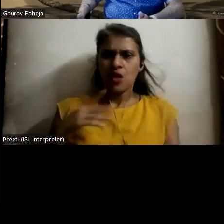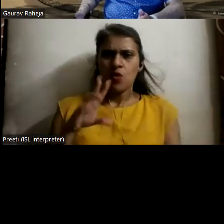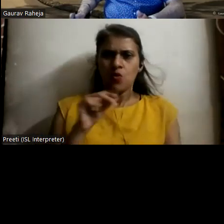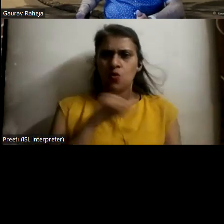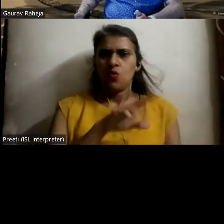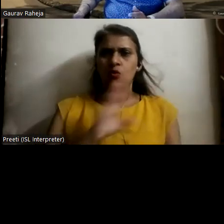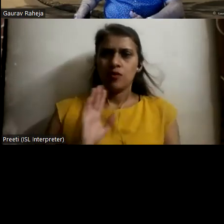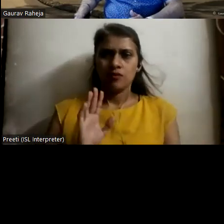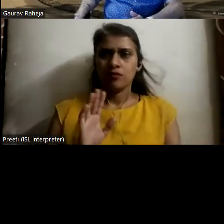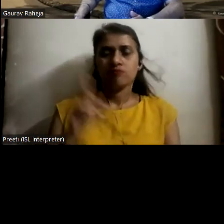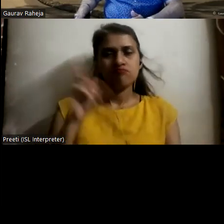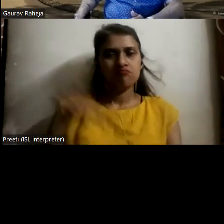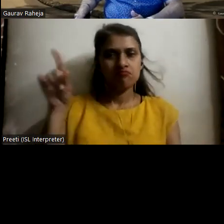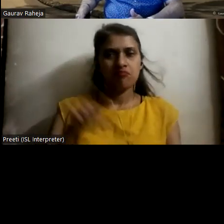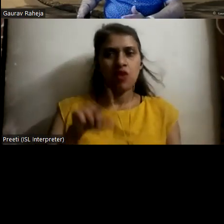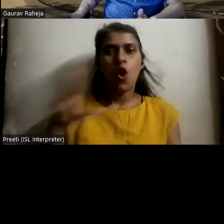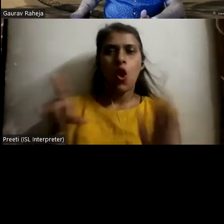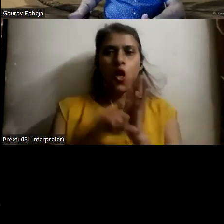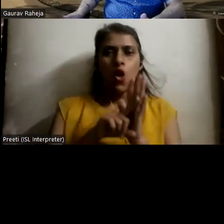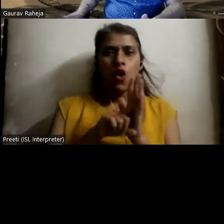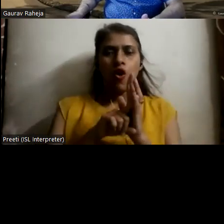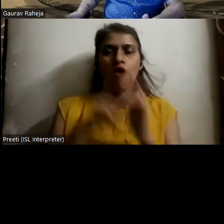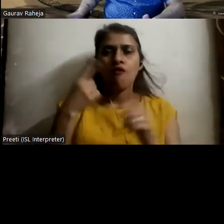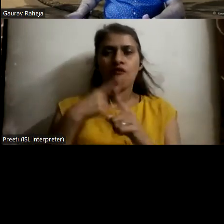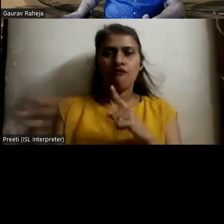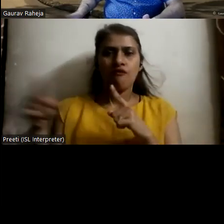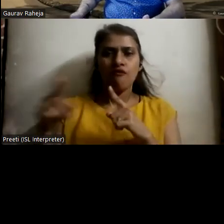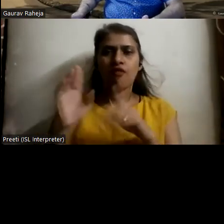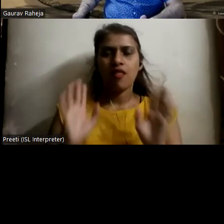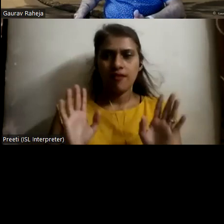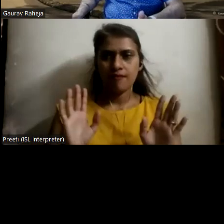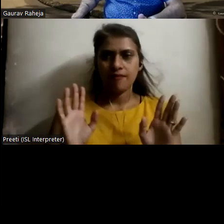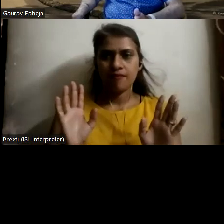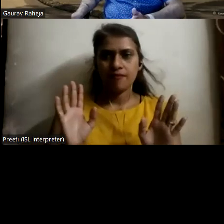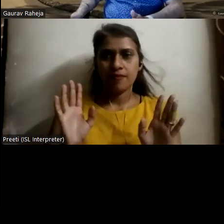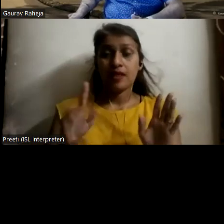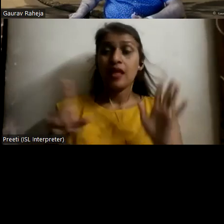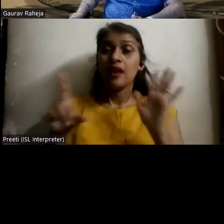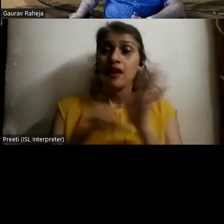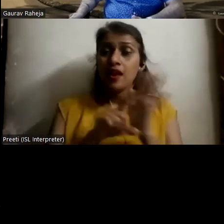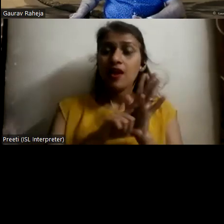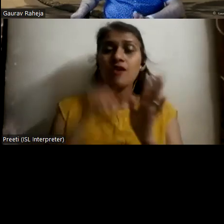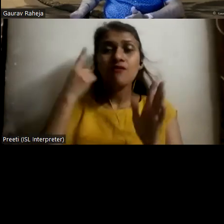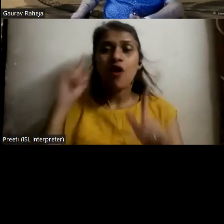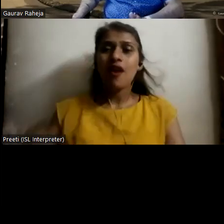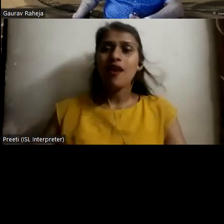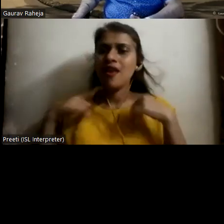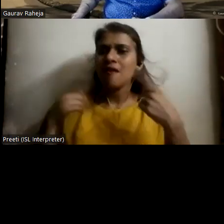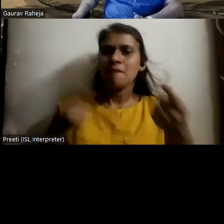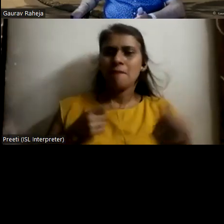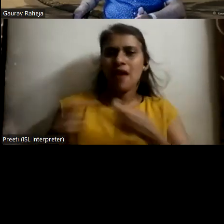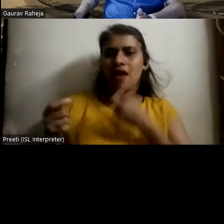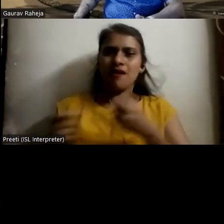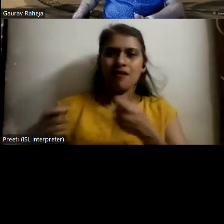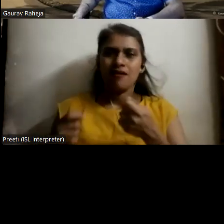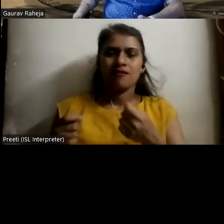are also violating a law. We might not be punished because the law is not micromanaging our lives. But the fact is,